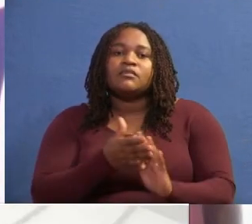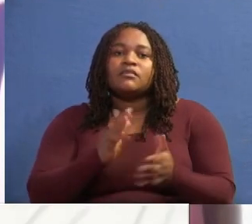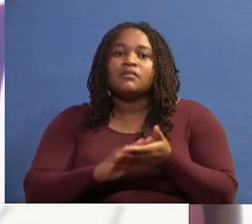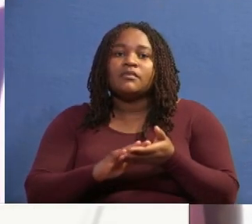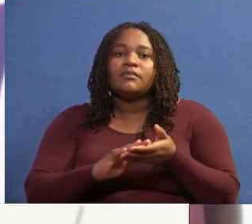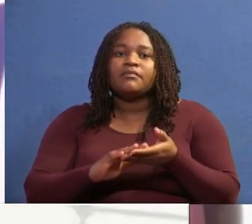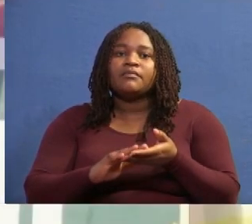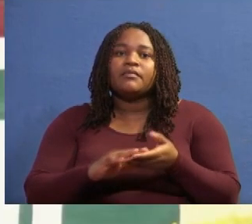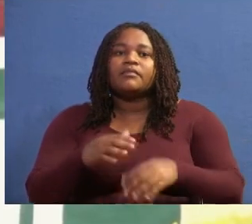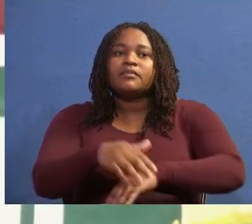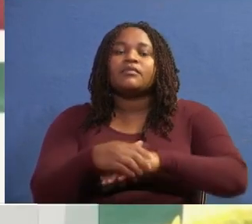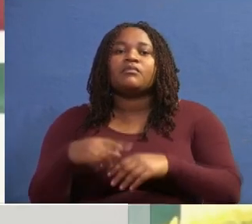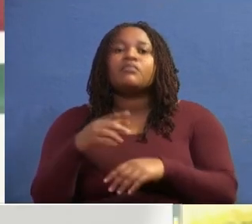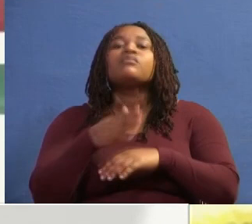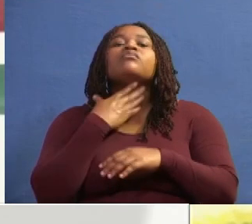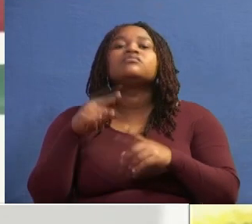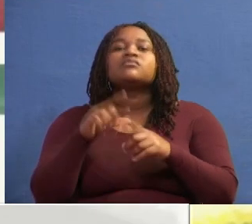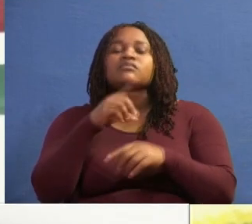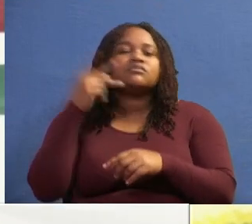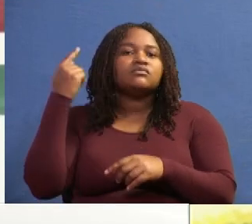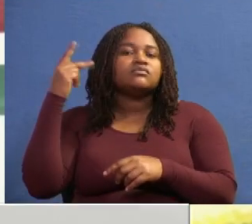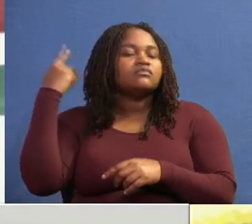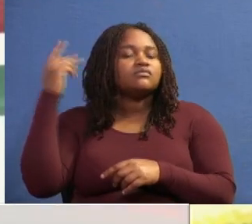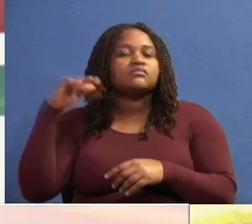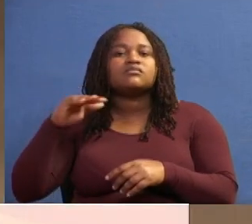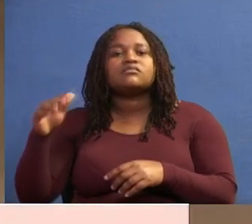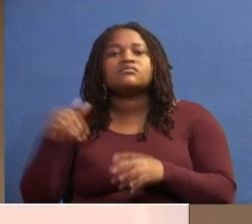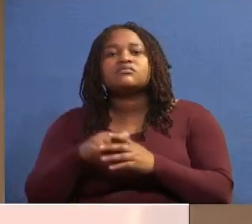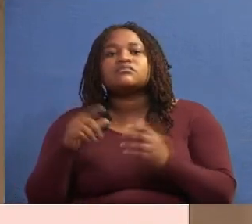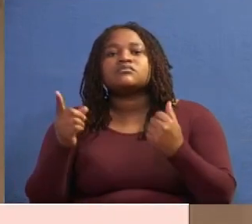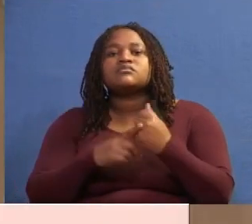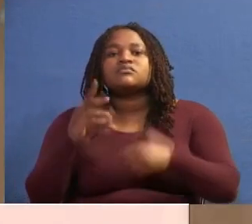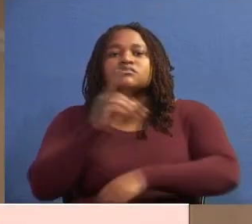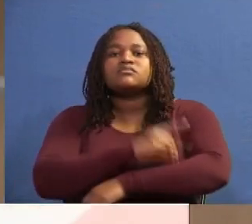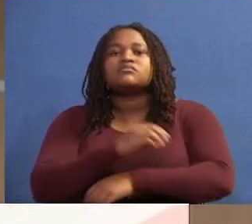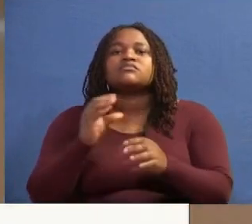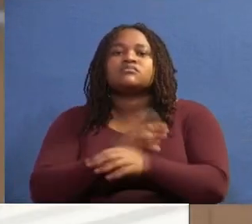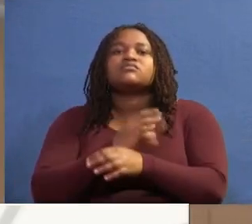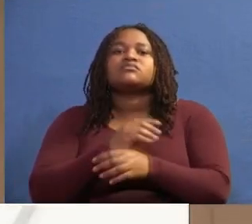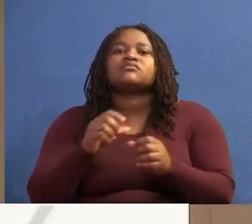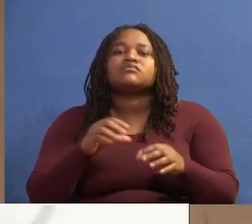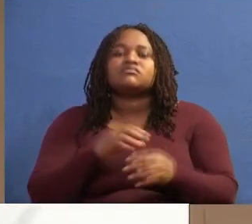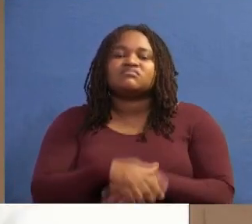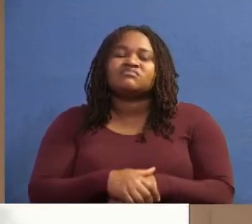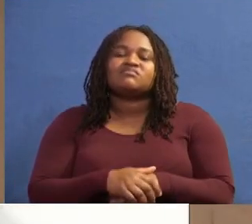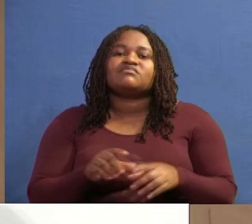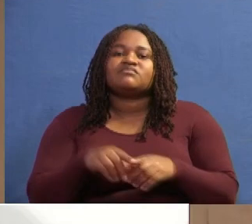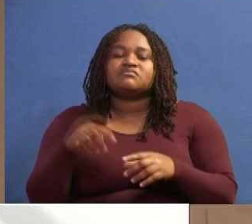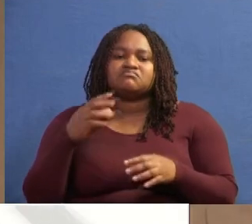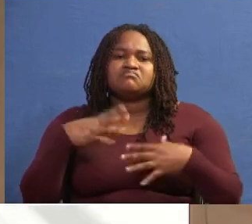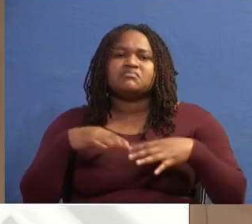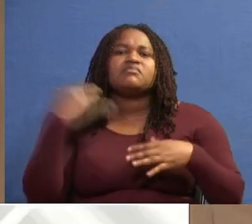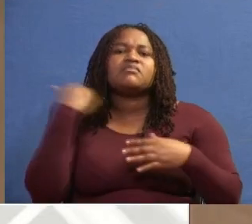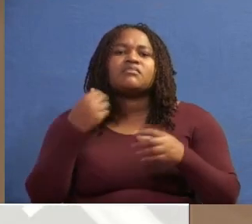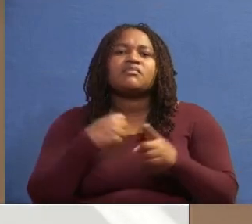place where you want to get. Finally, in Kisii County, wrangles within the Seventh-day Adventist Church escalated as alleged goons reportedly